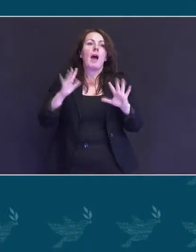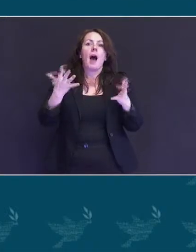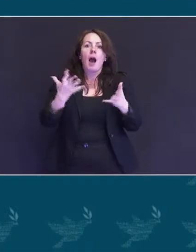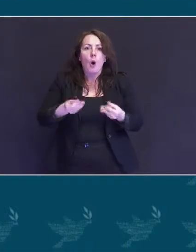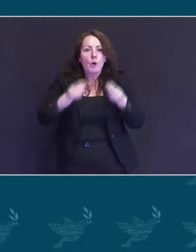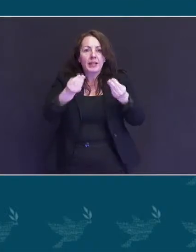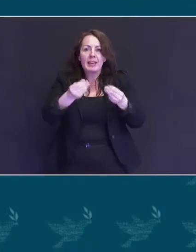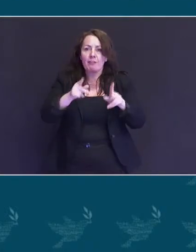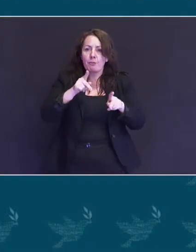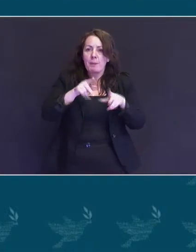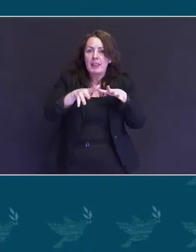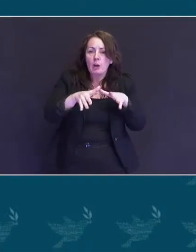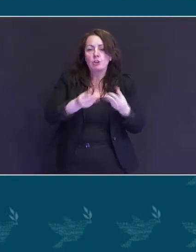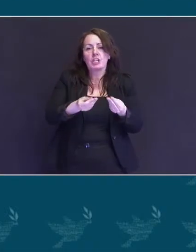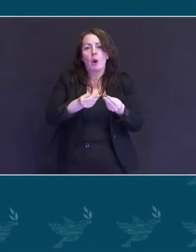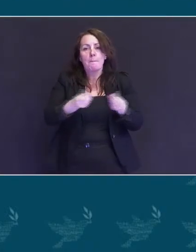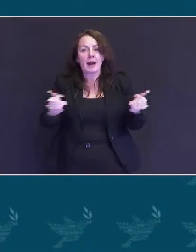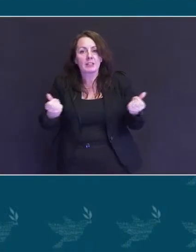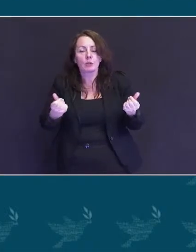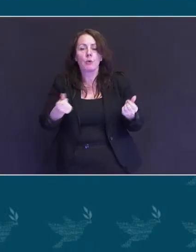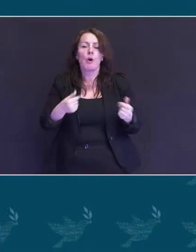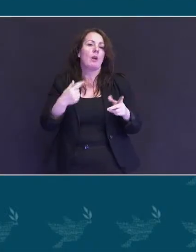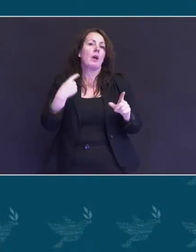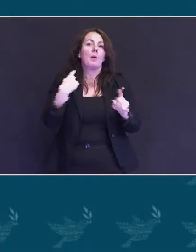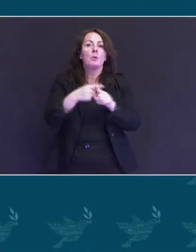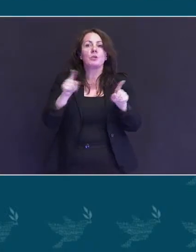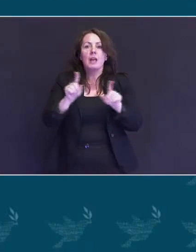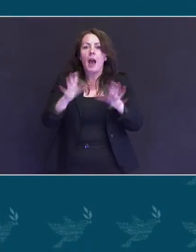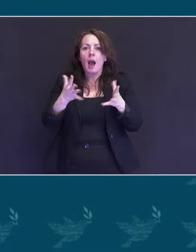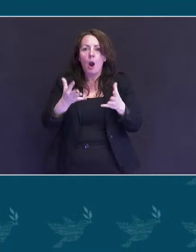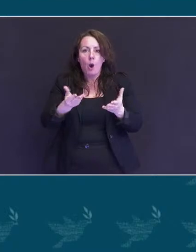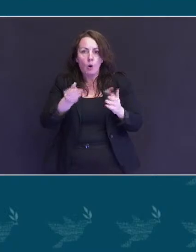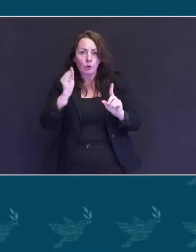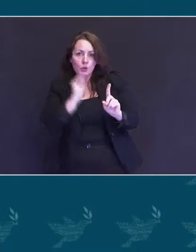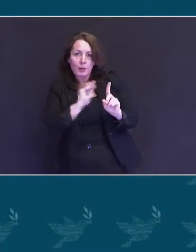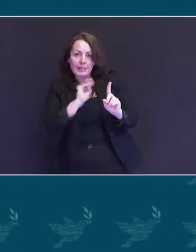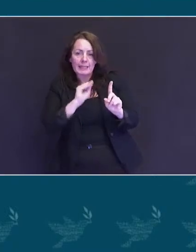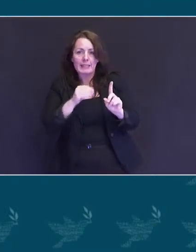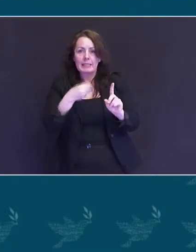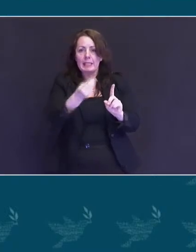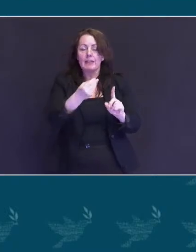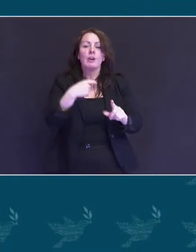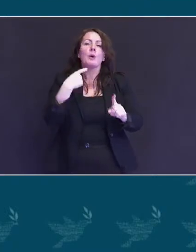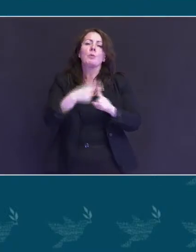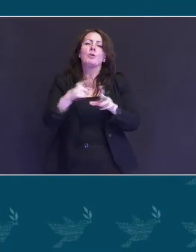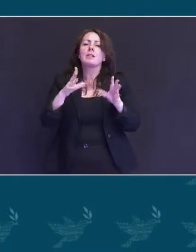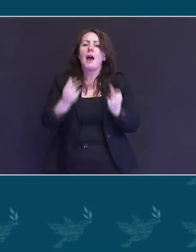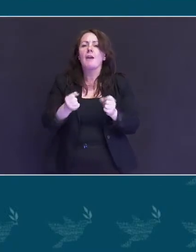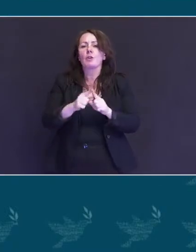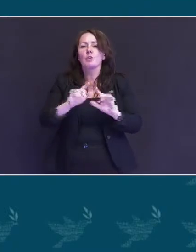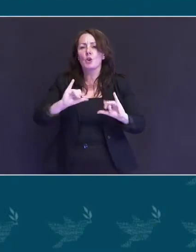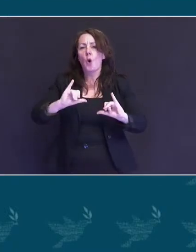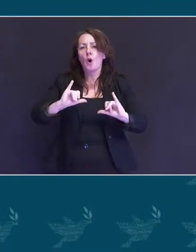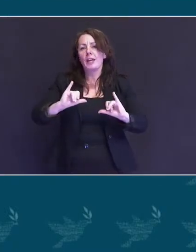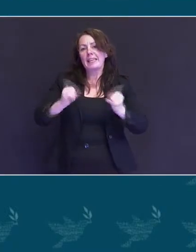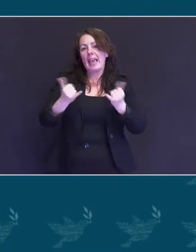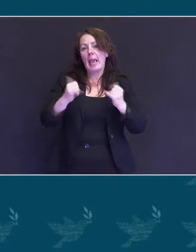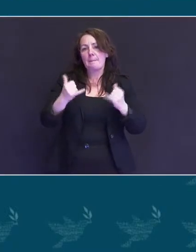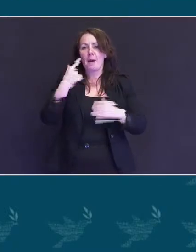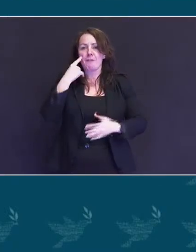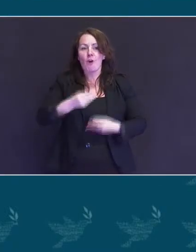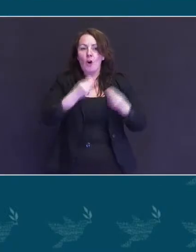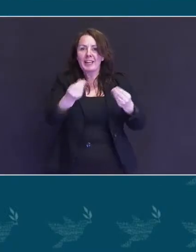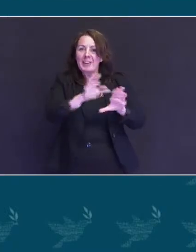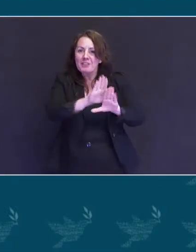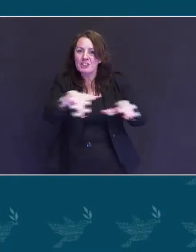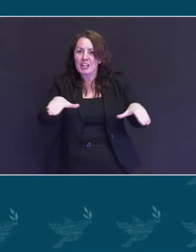new pedagogical materials, assessment assistant, personalized learning and training, and